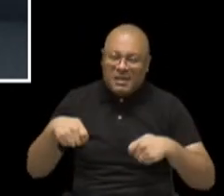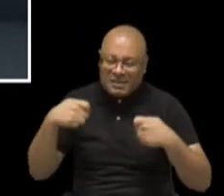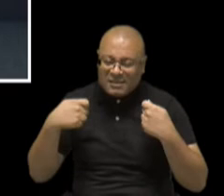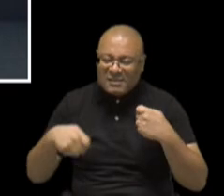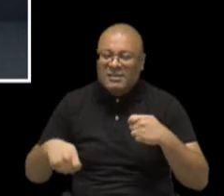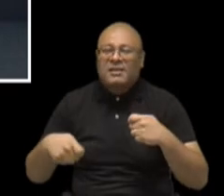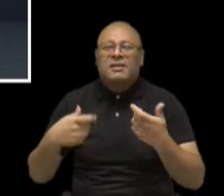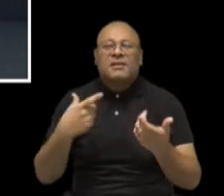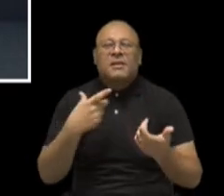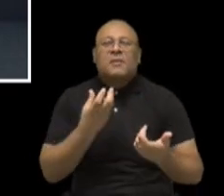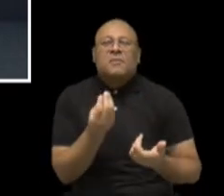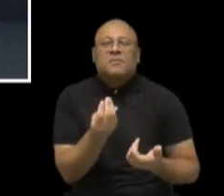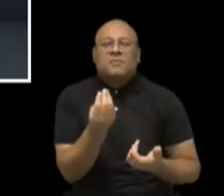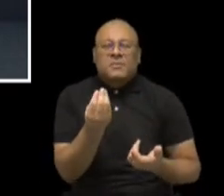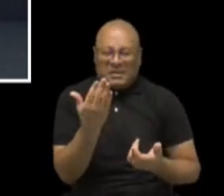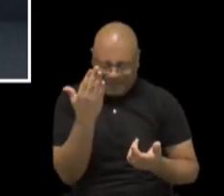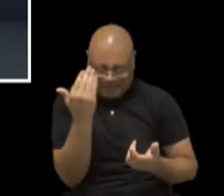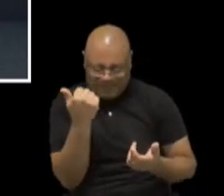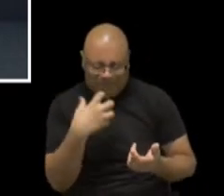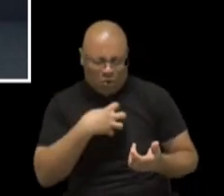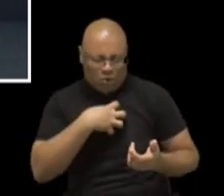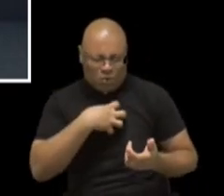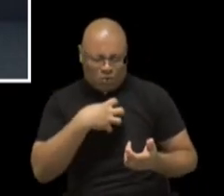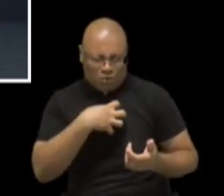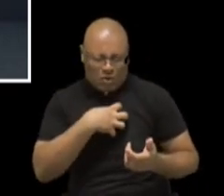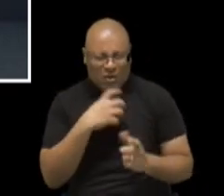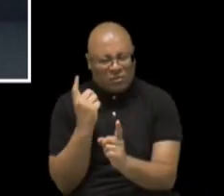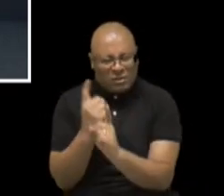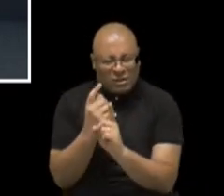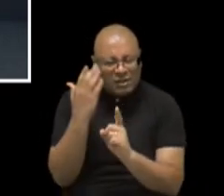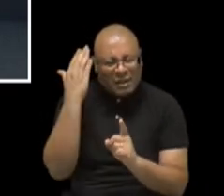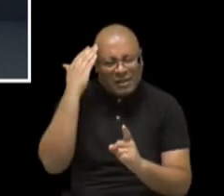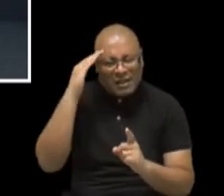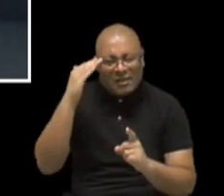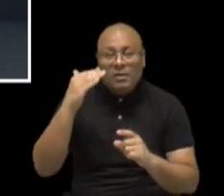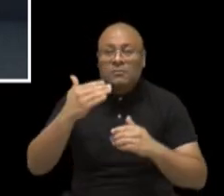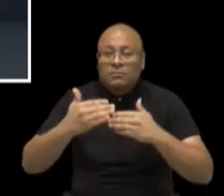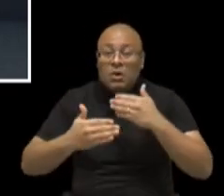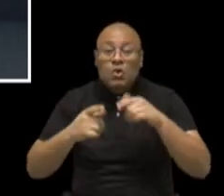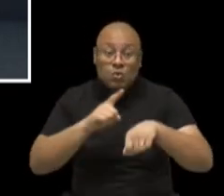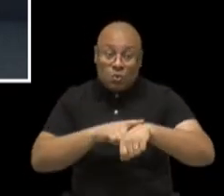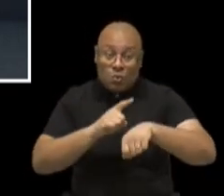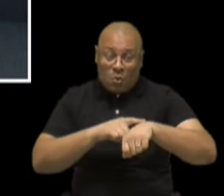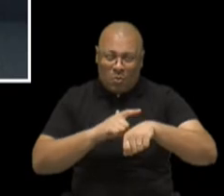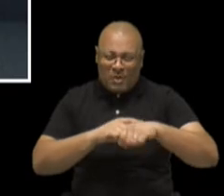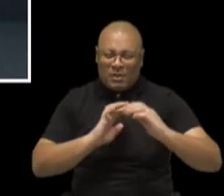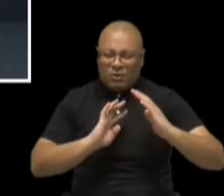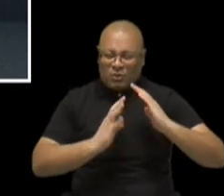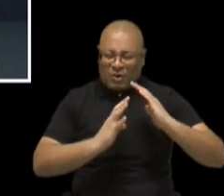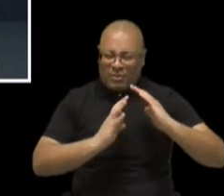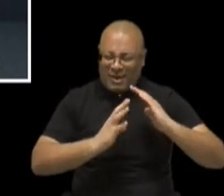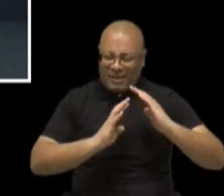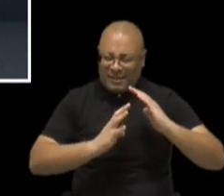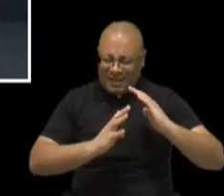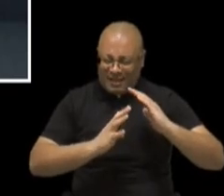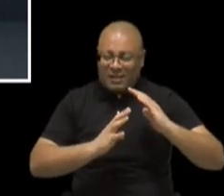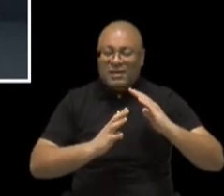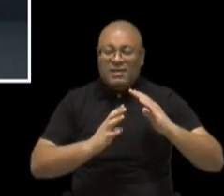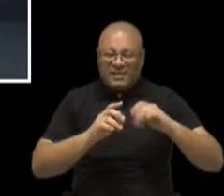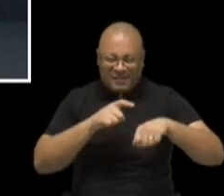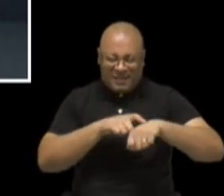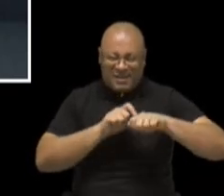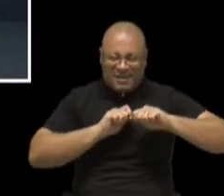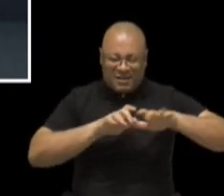fast pace, you know. And during the quarantine, we had that. We had the chance to